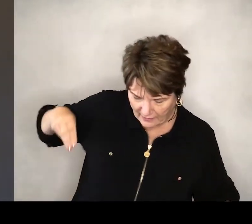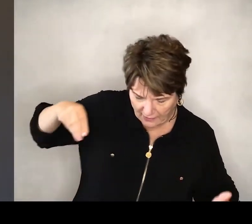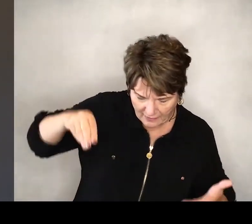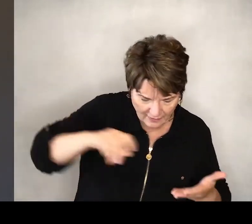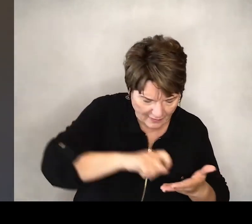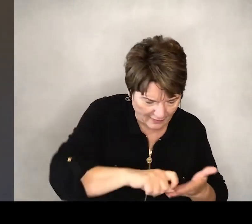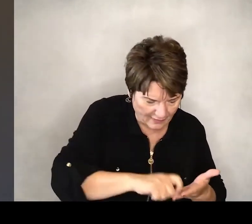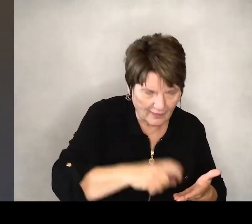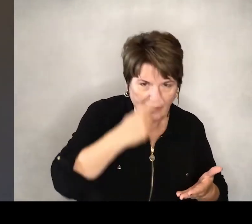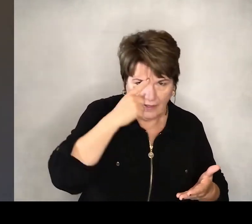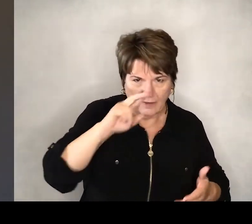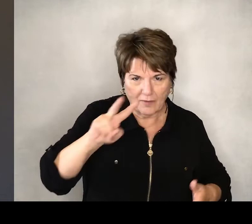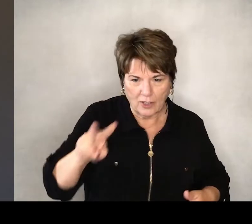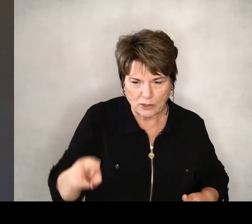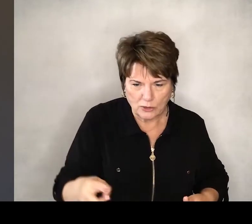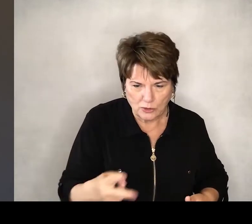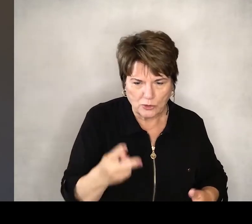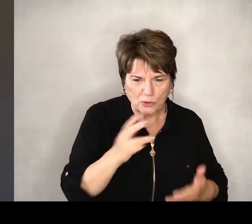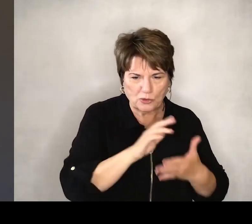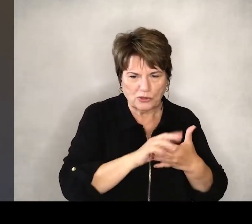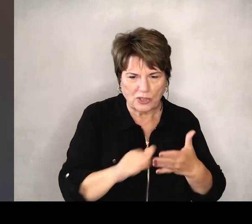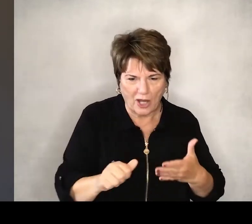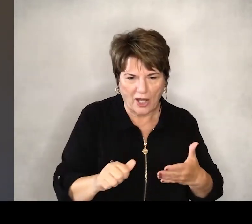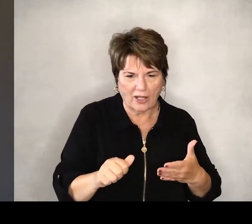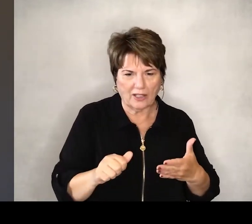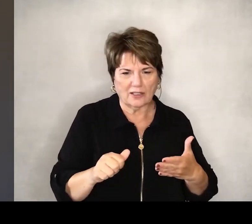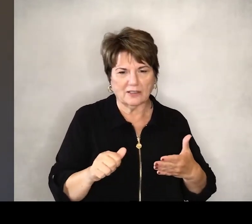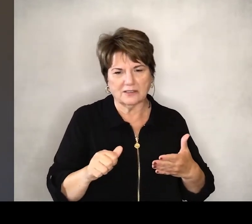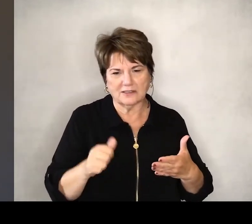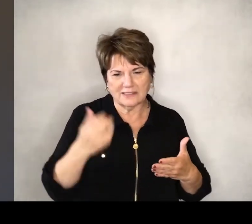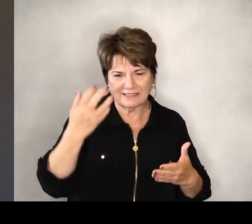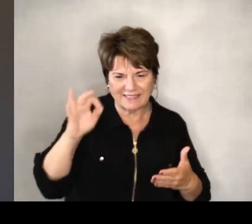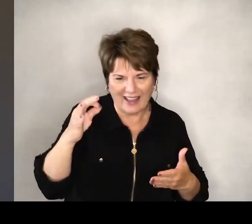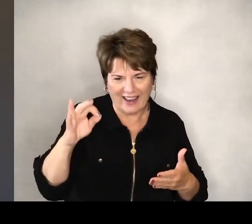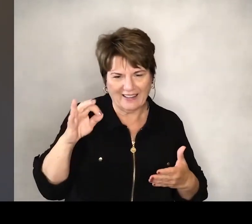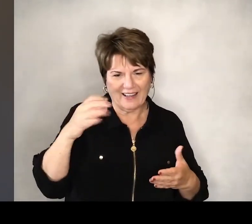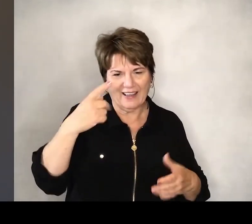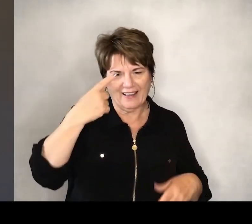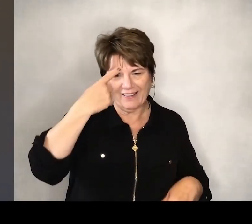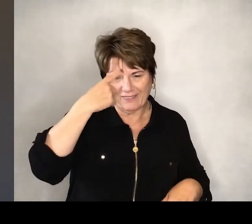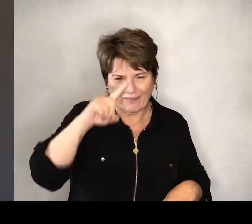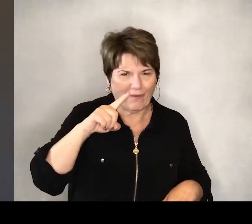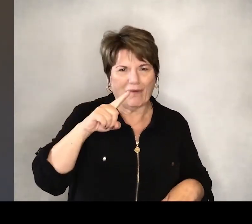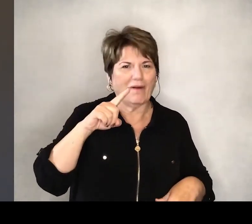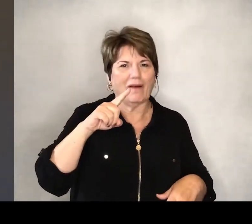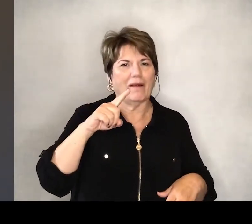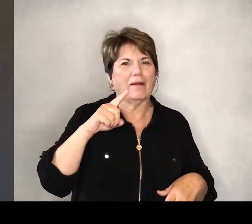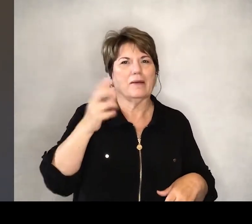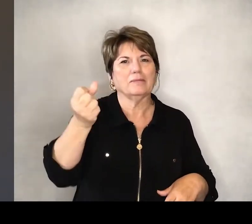for a $2.19 package of like just a half gallon of milk.